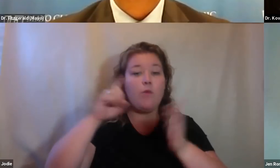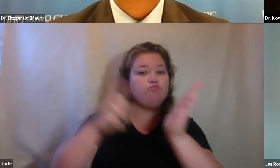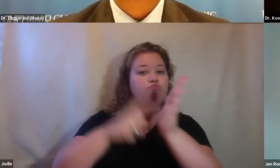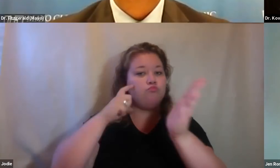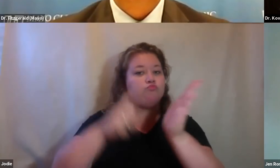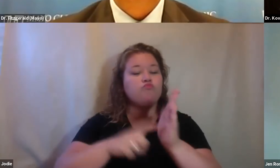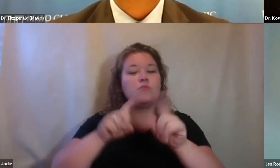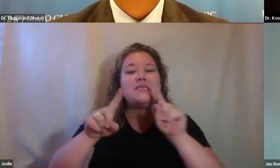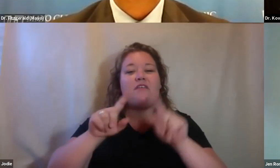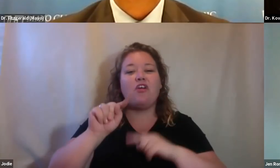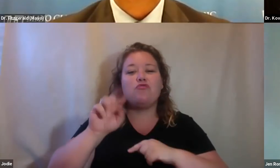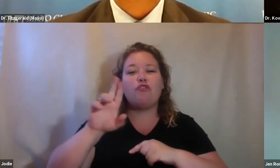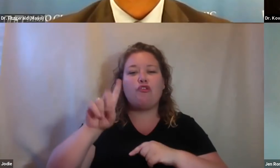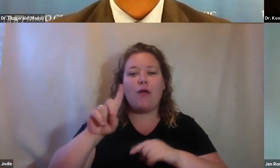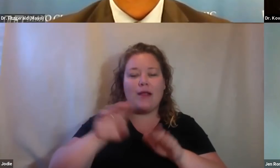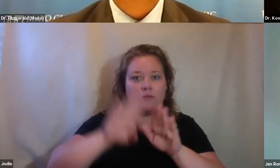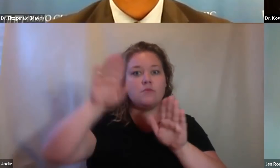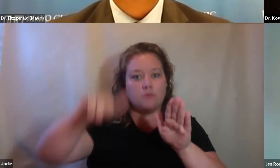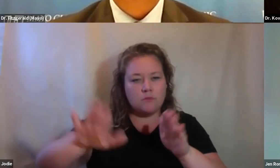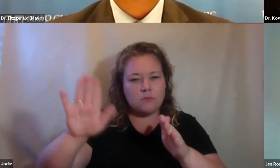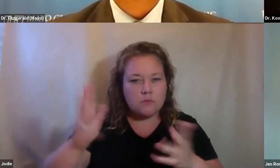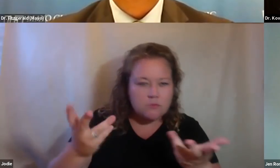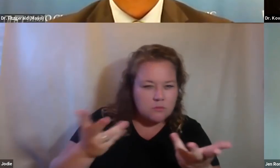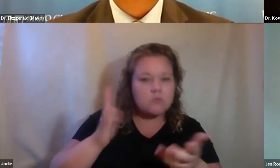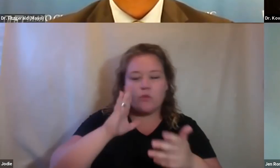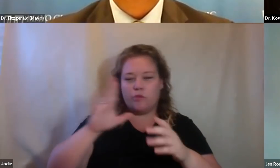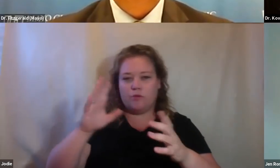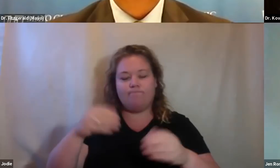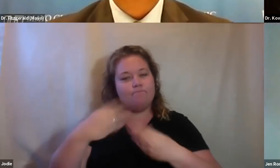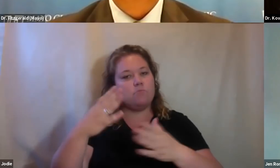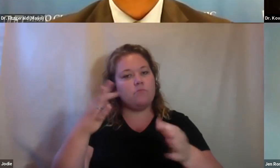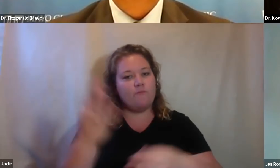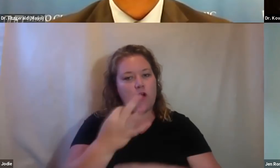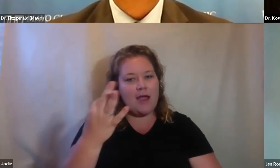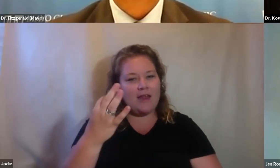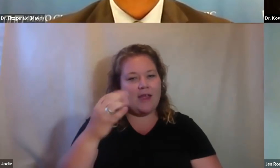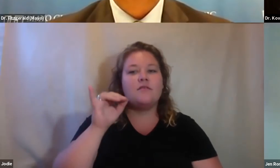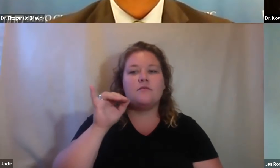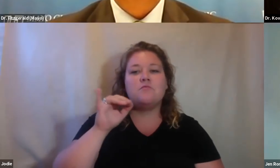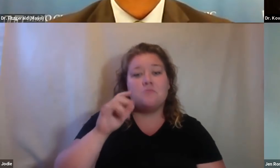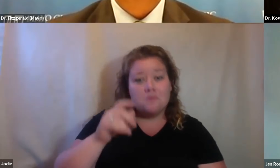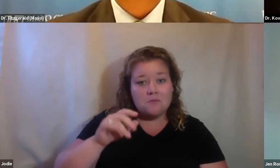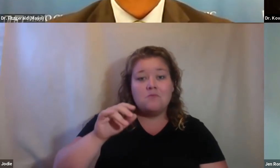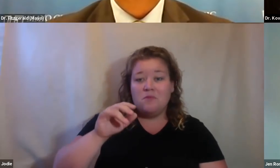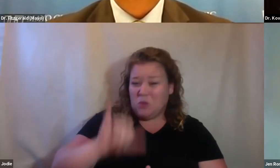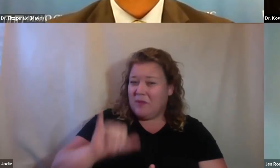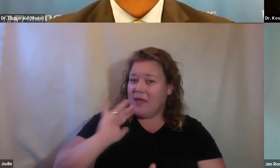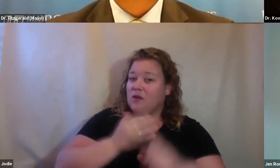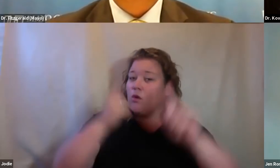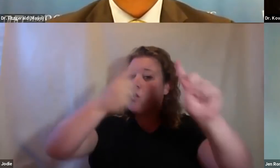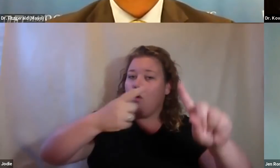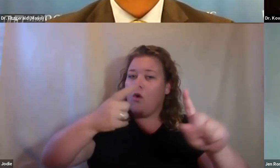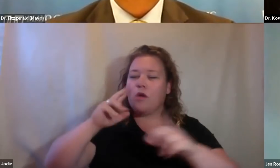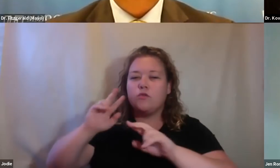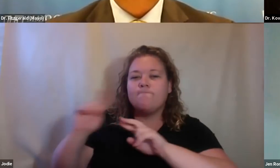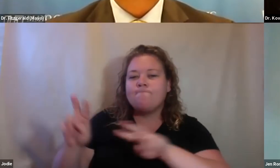That's really where the important information is, along with what the data overall is telling us and how